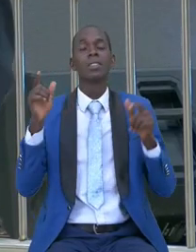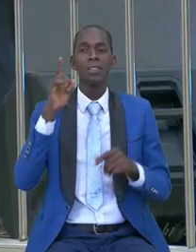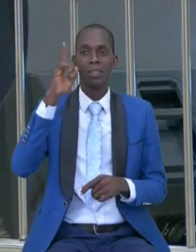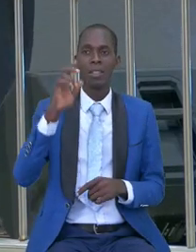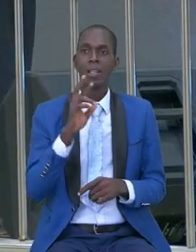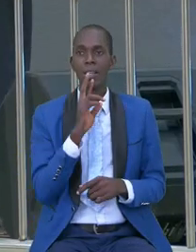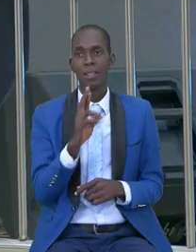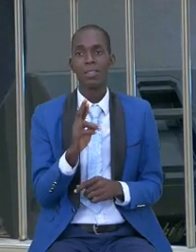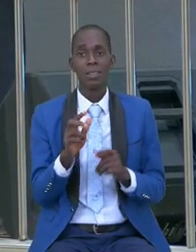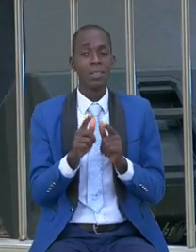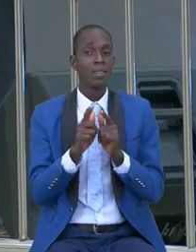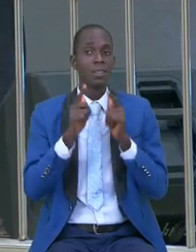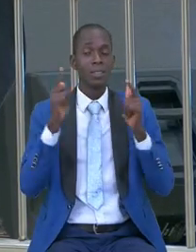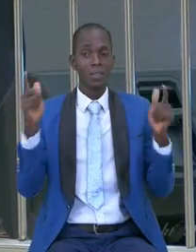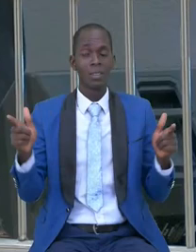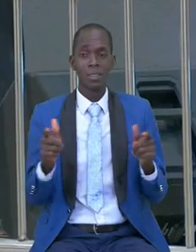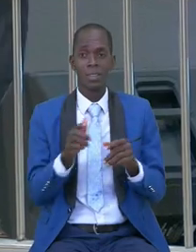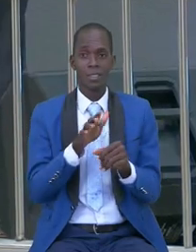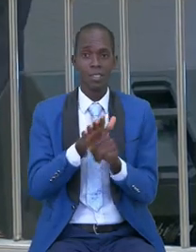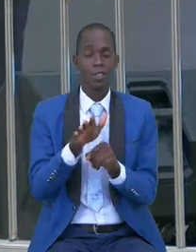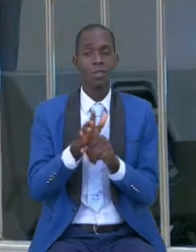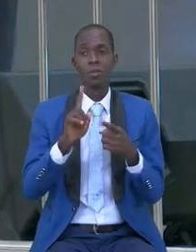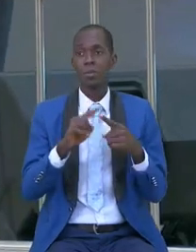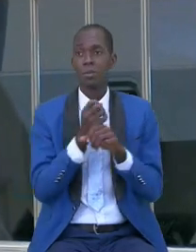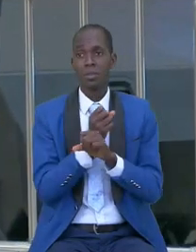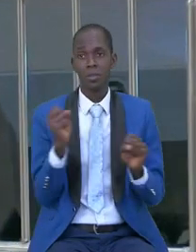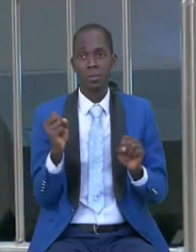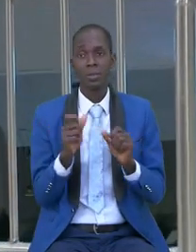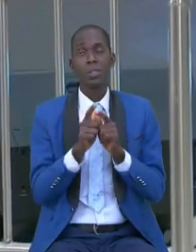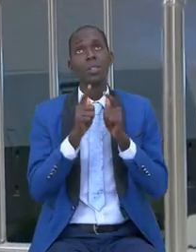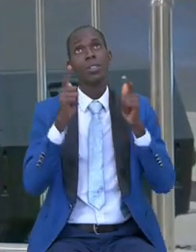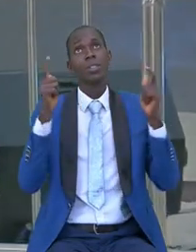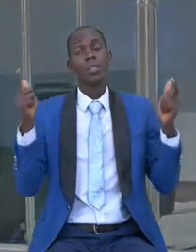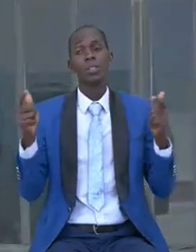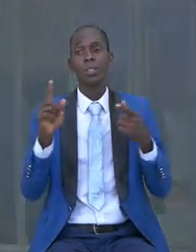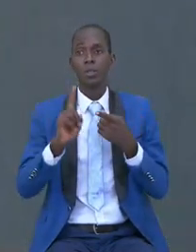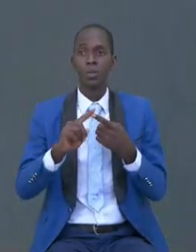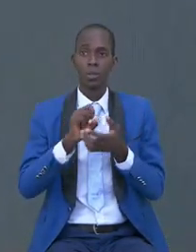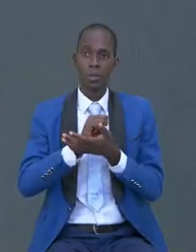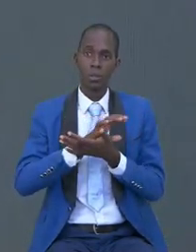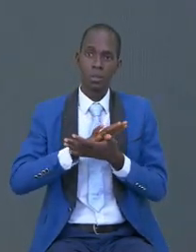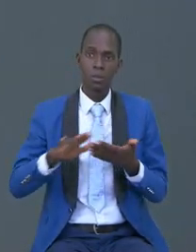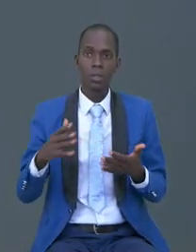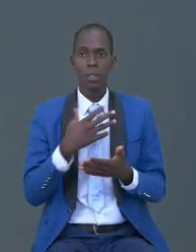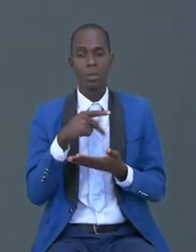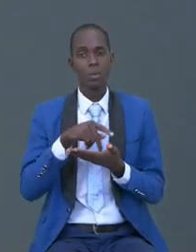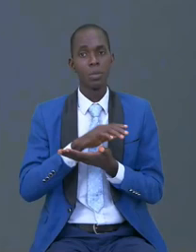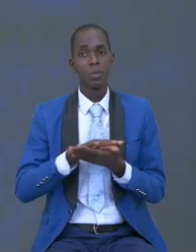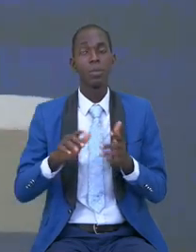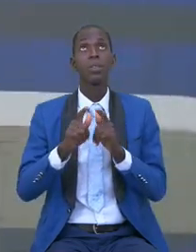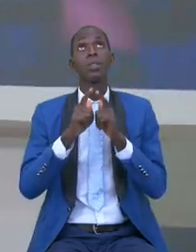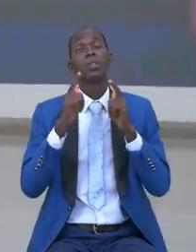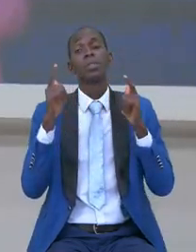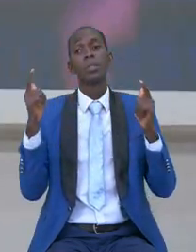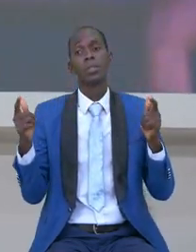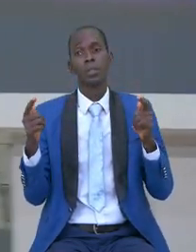art! Great enough to save, and great to sanctify and purify, great